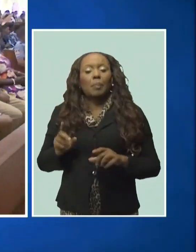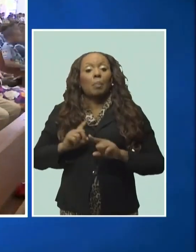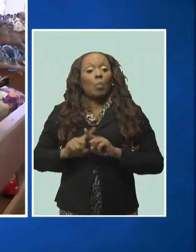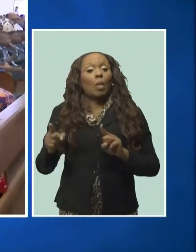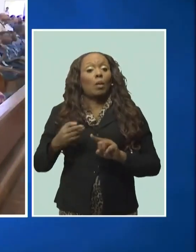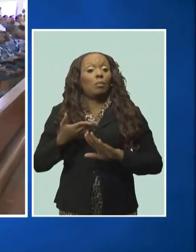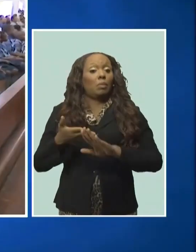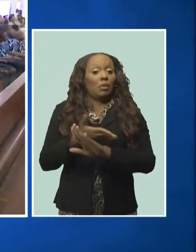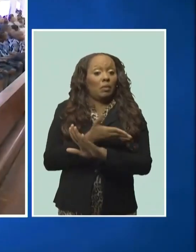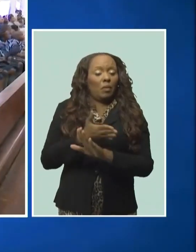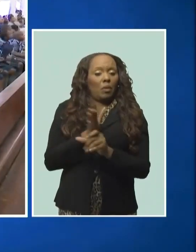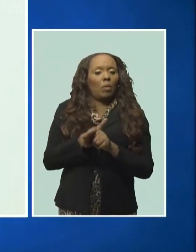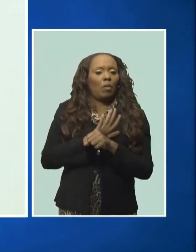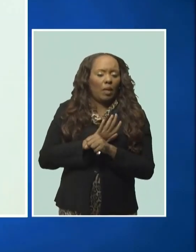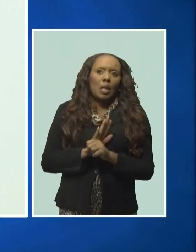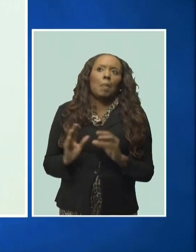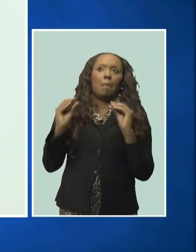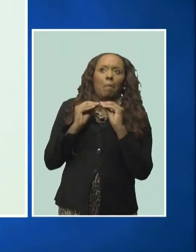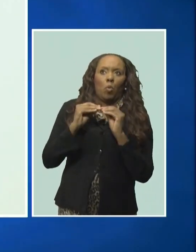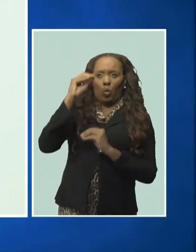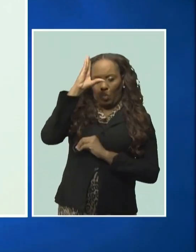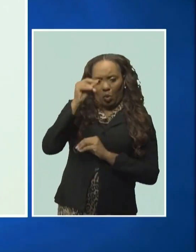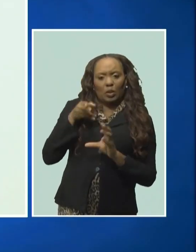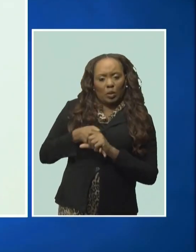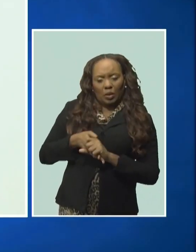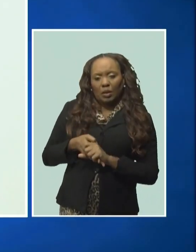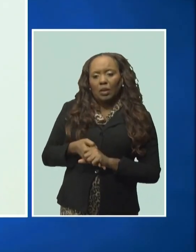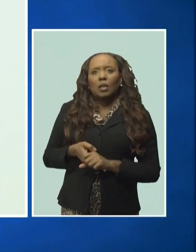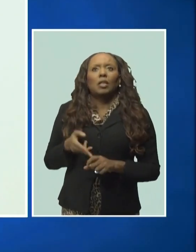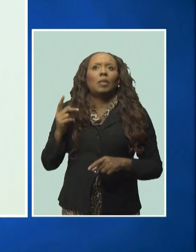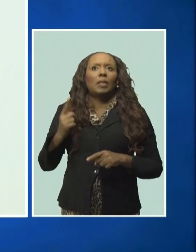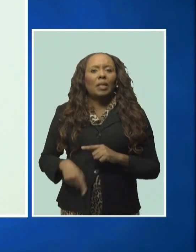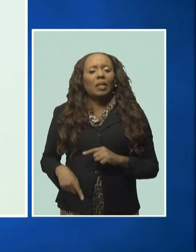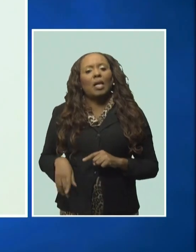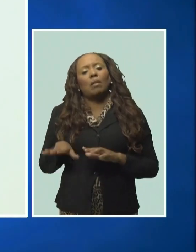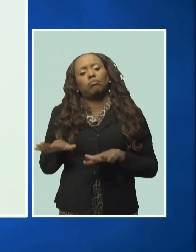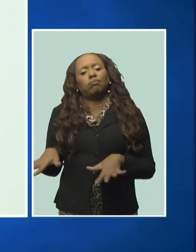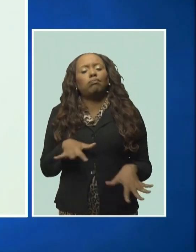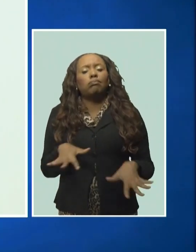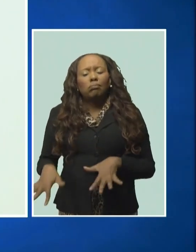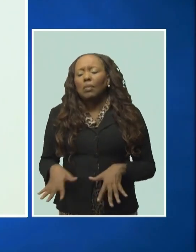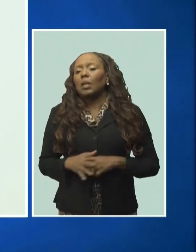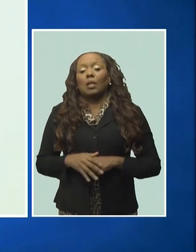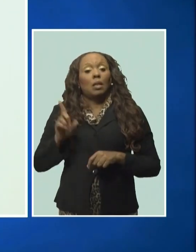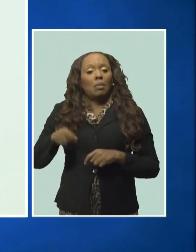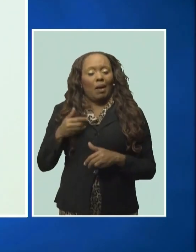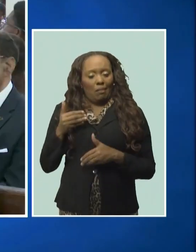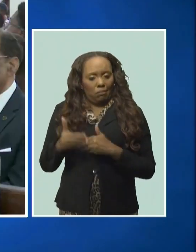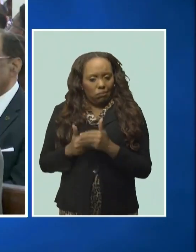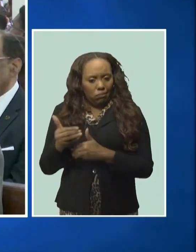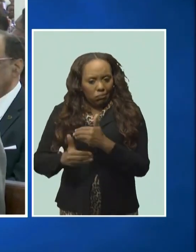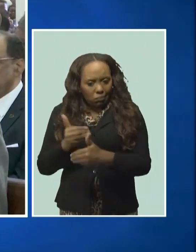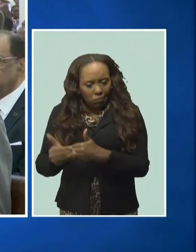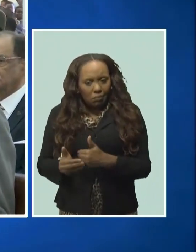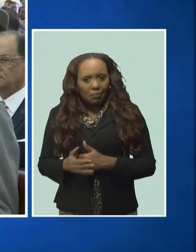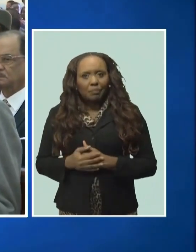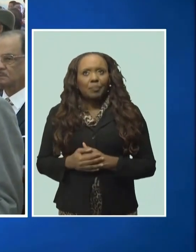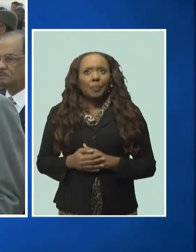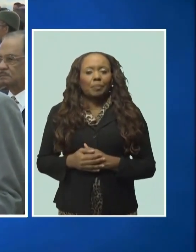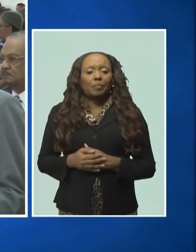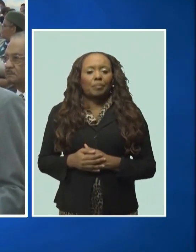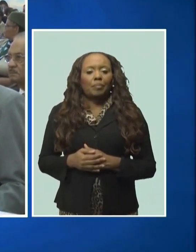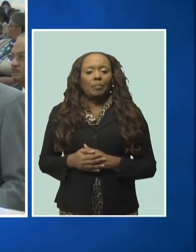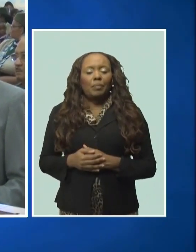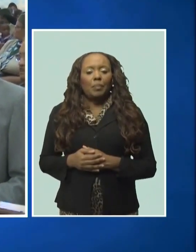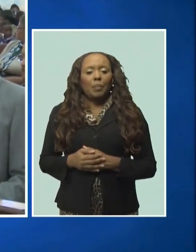pre-COVID membership. So we cannot rest on our laurels. We must continue moving forward. Commissioner Jones